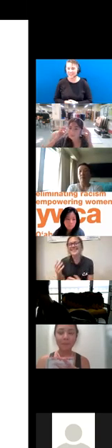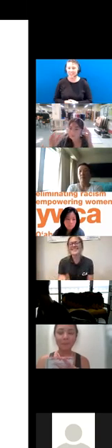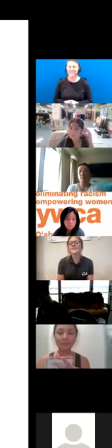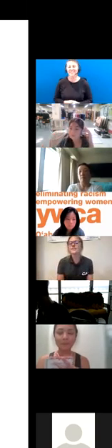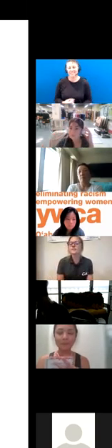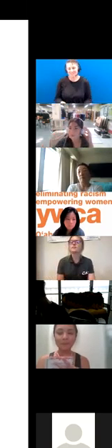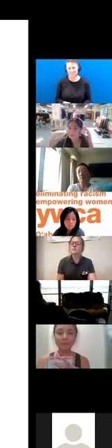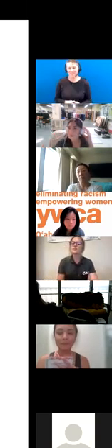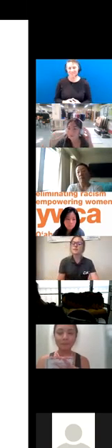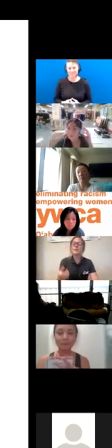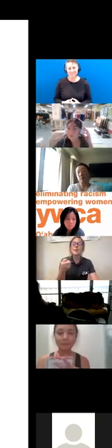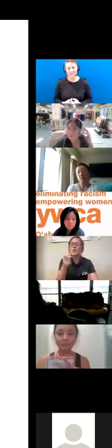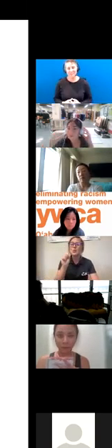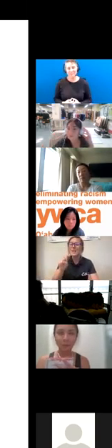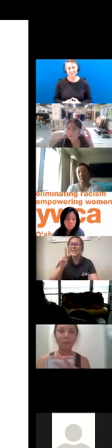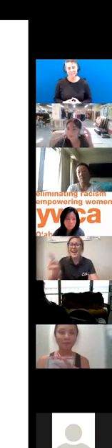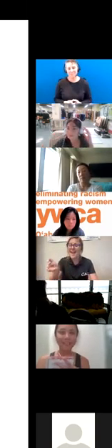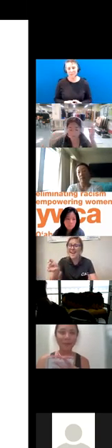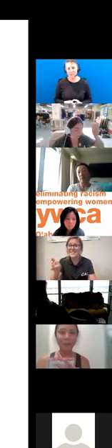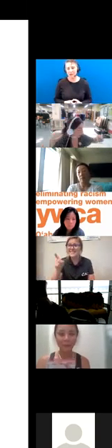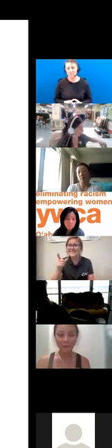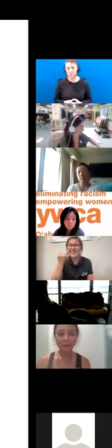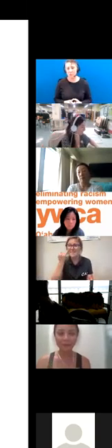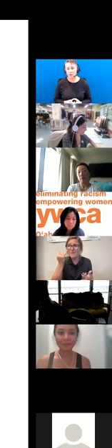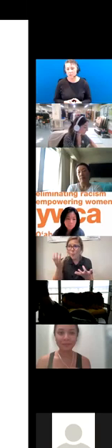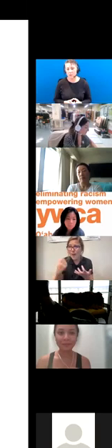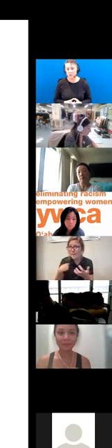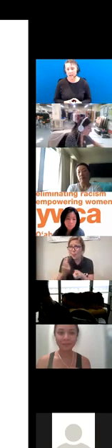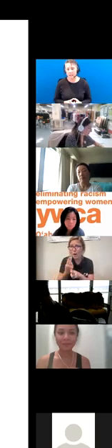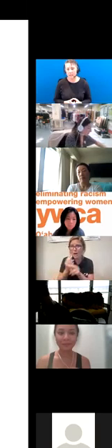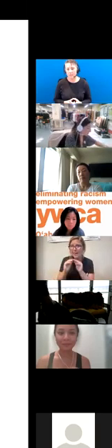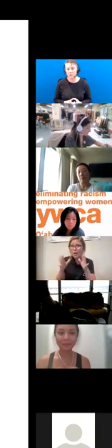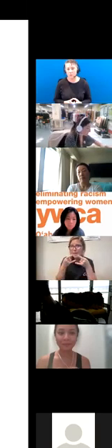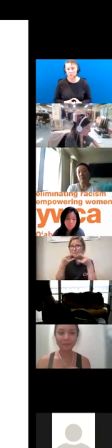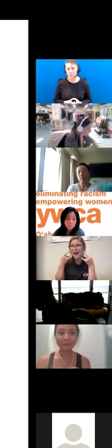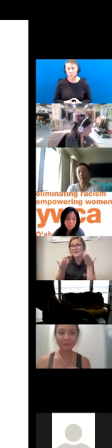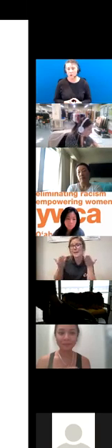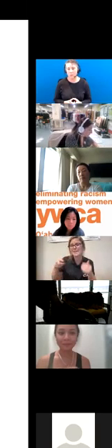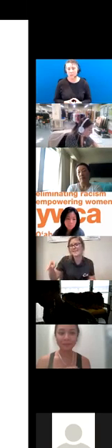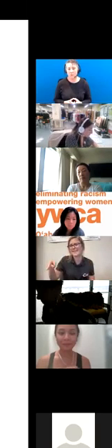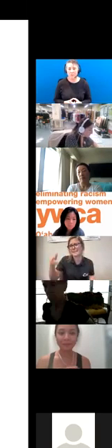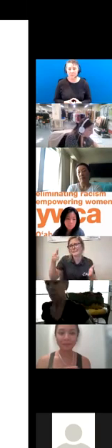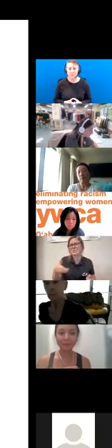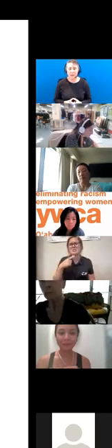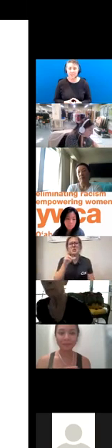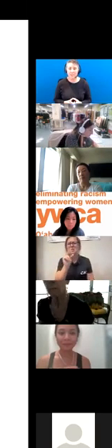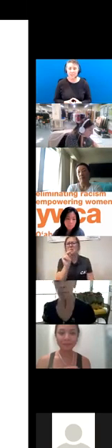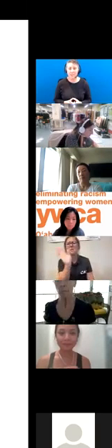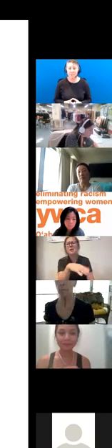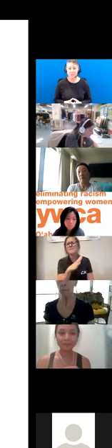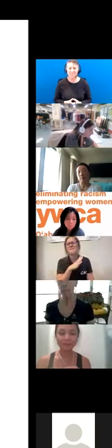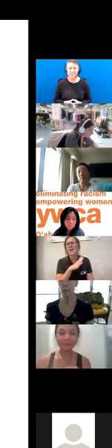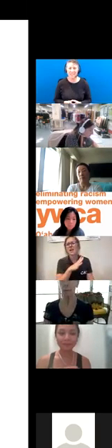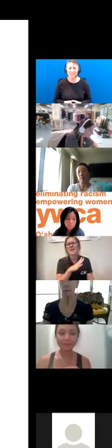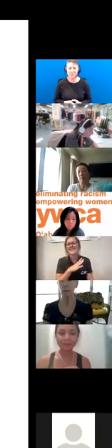So yeah. But you can also ask if you know, want me to use a clear mask. Maybe